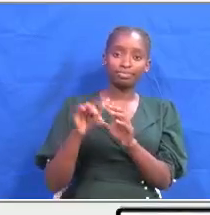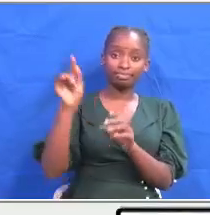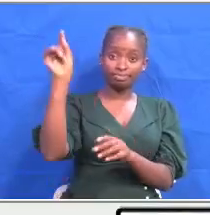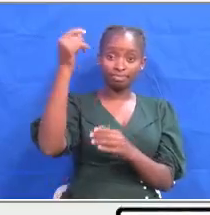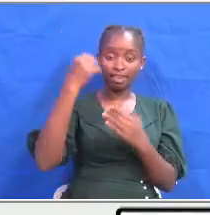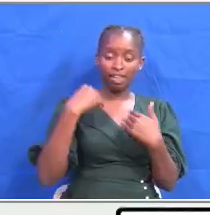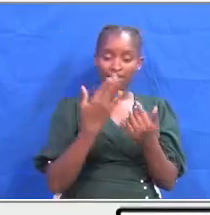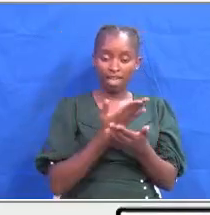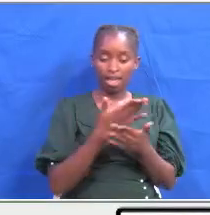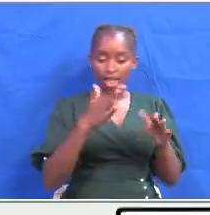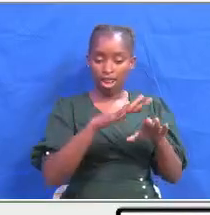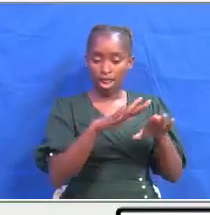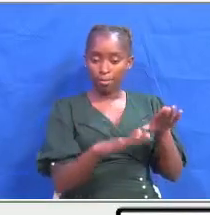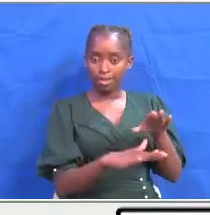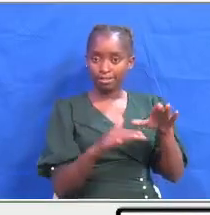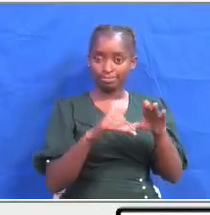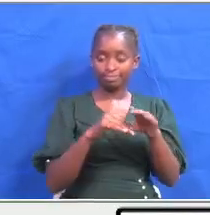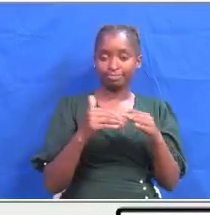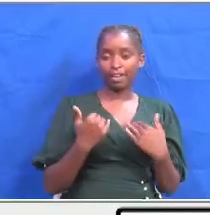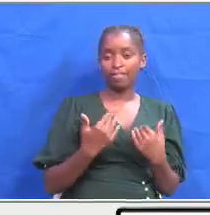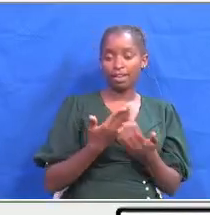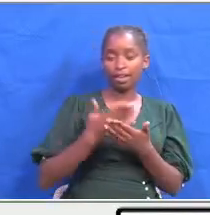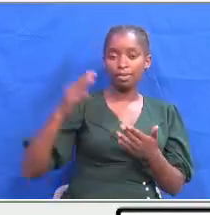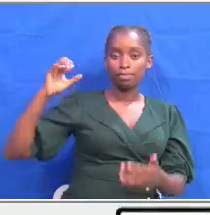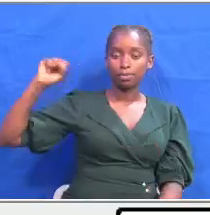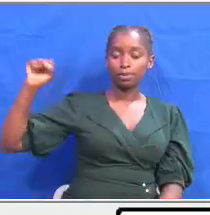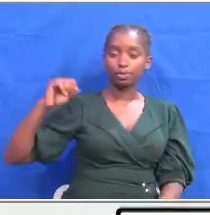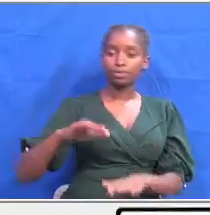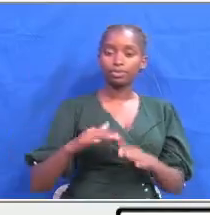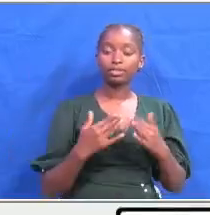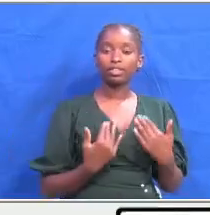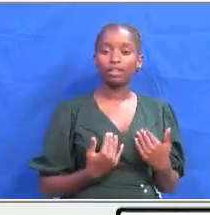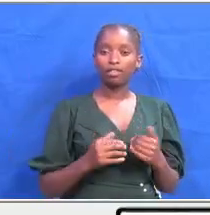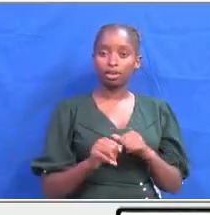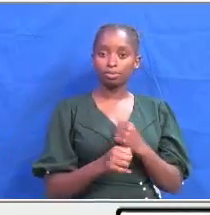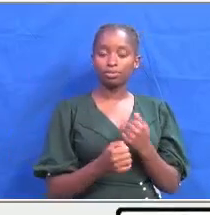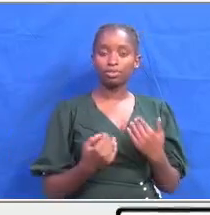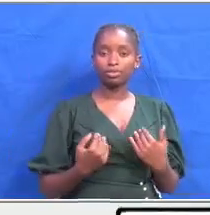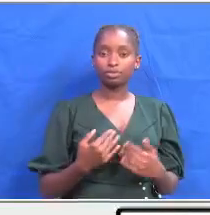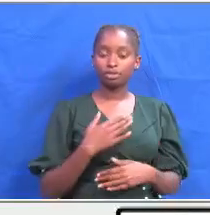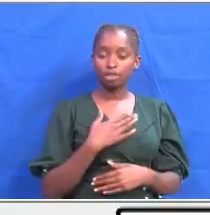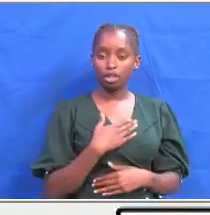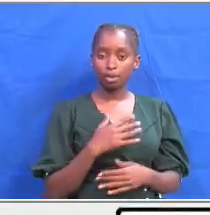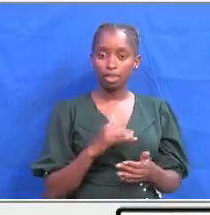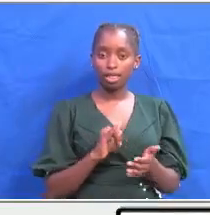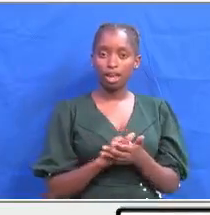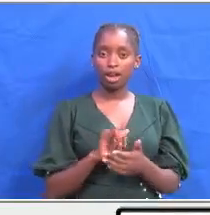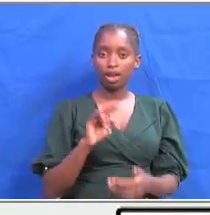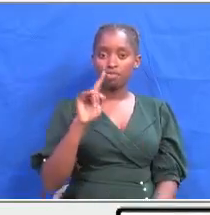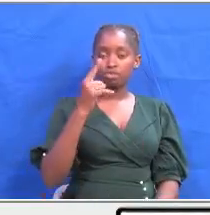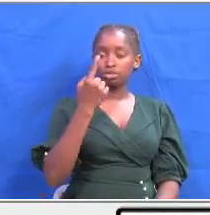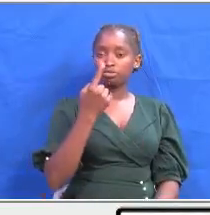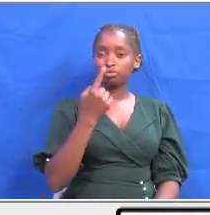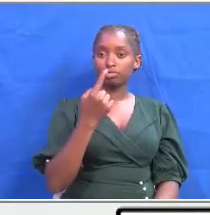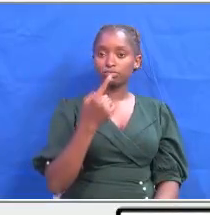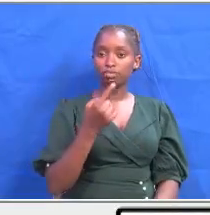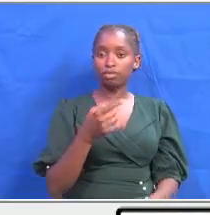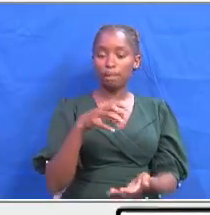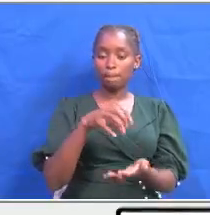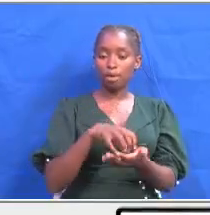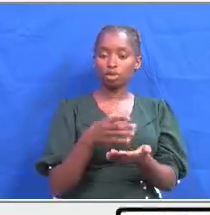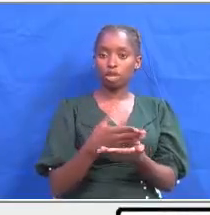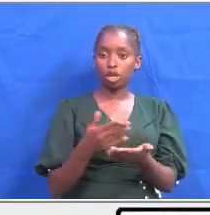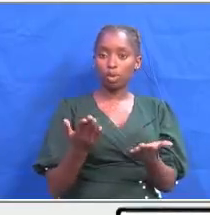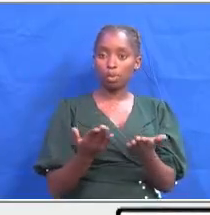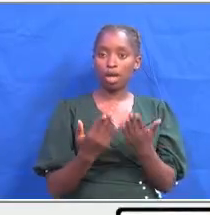any deputizing in a political space does not come with entitlement. That is one lesson. Any position where you are deputizing